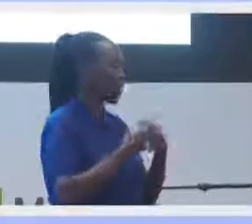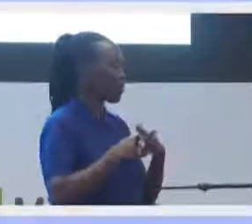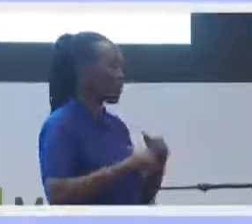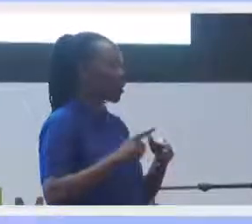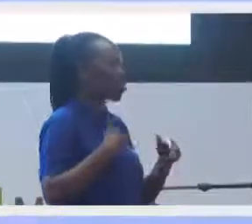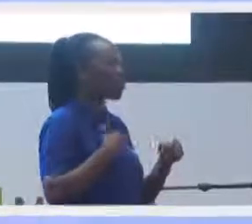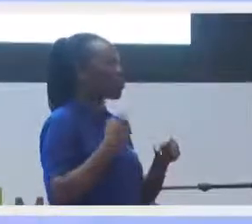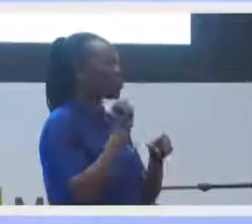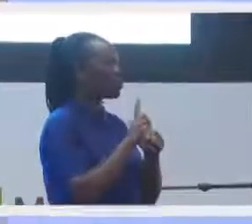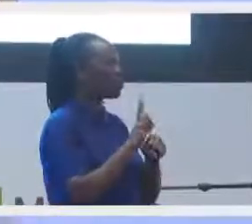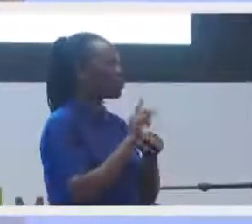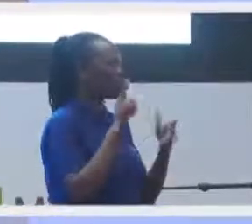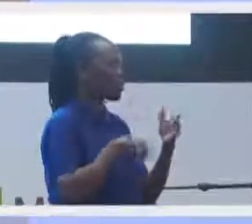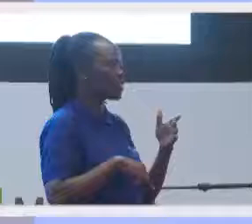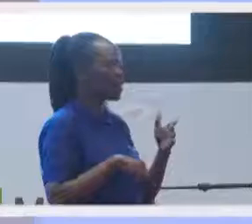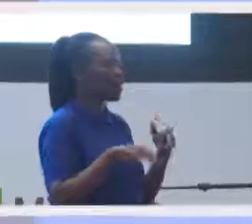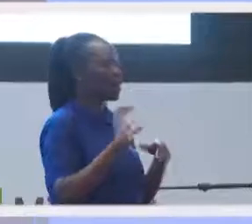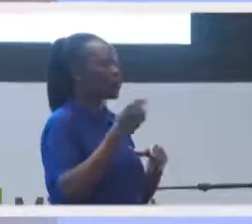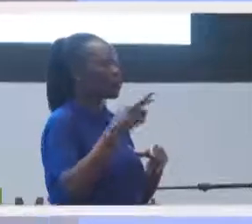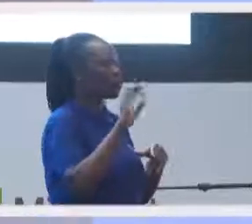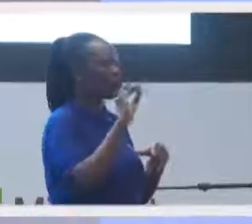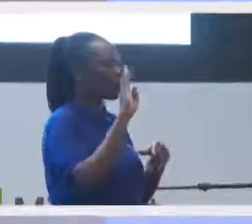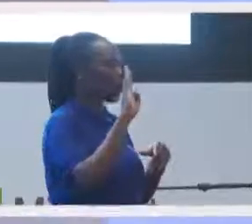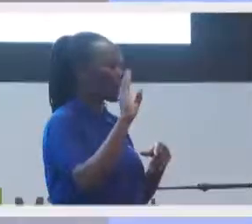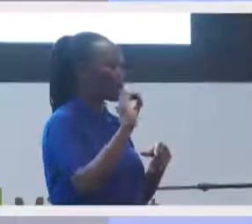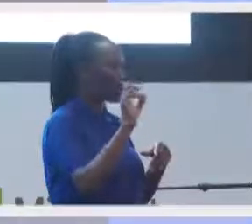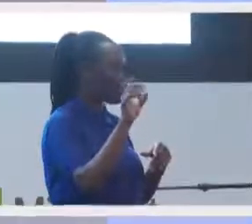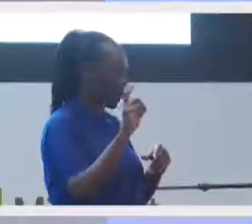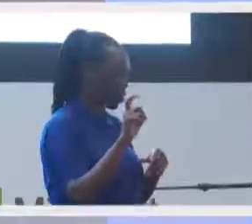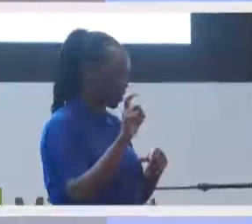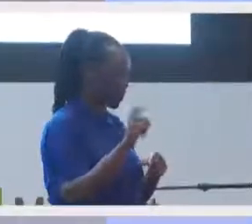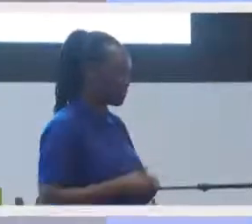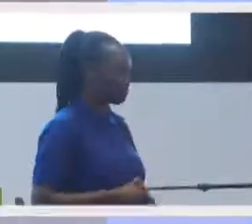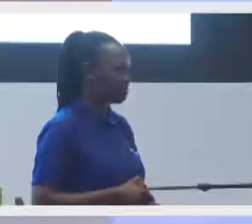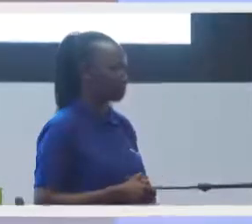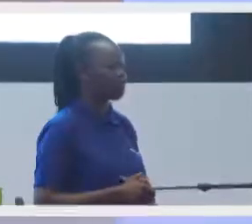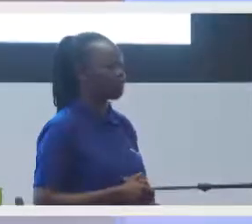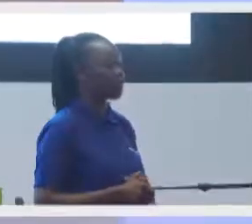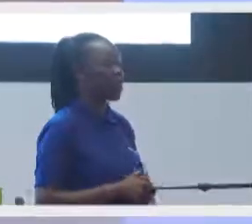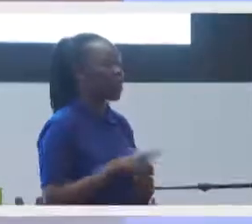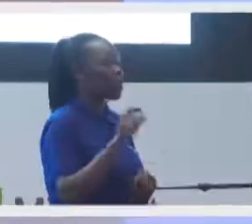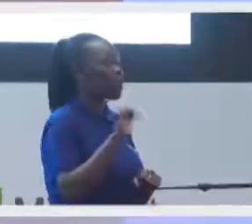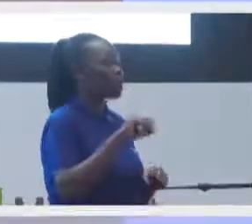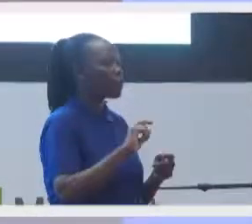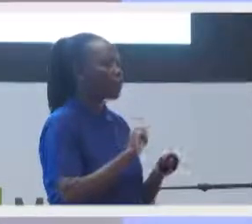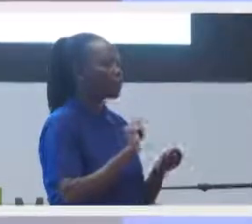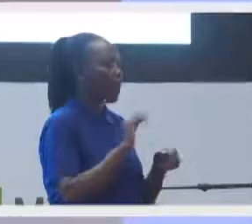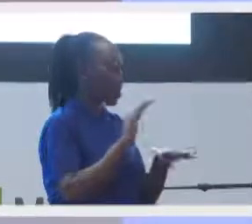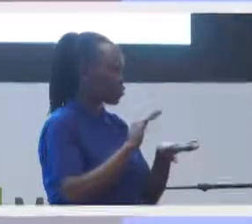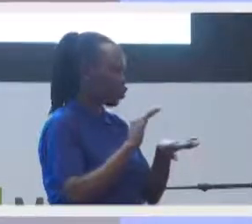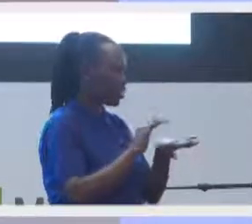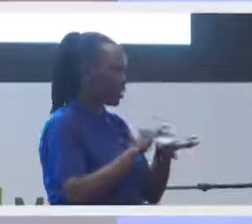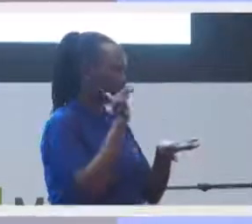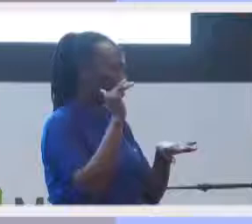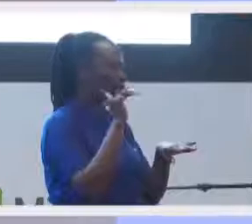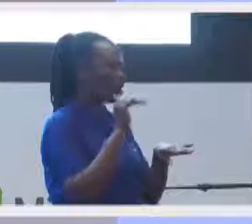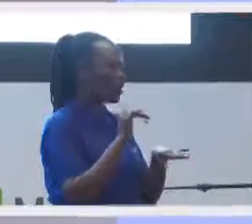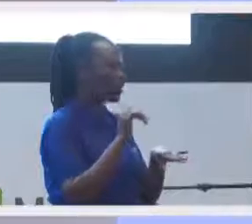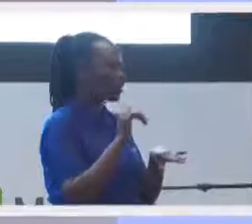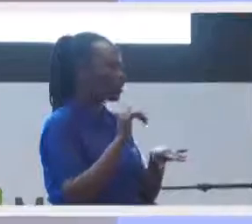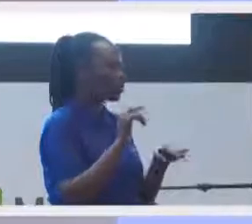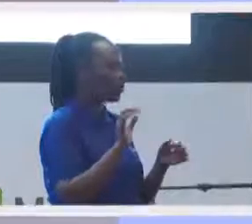using Chromebox, the built-in screen reader for Chromebooks. To turn on Chromebox, one can